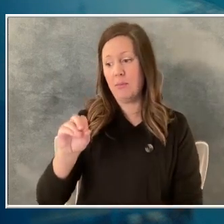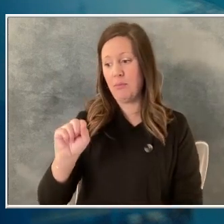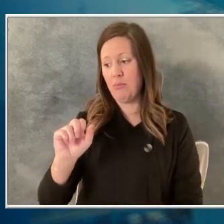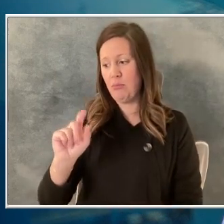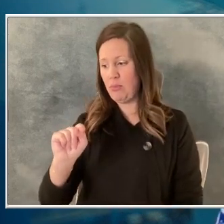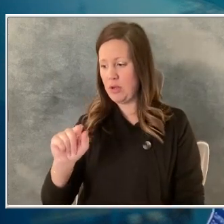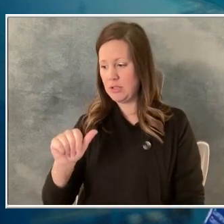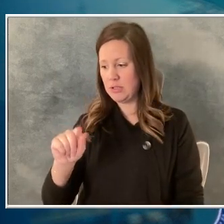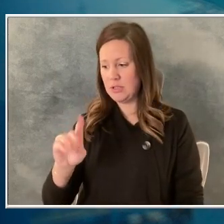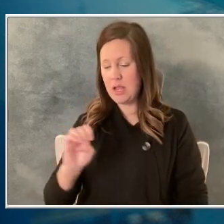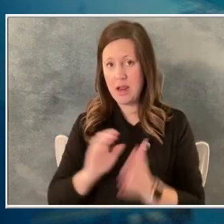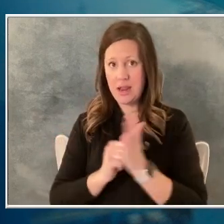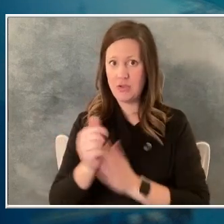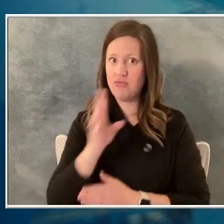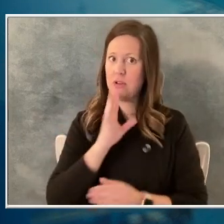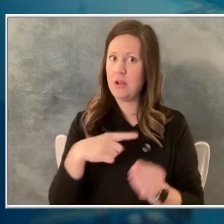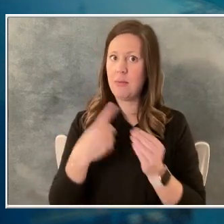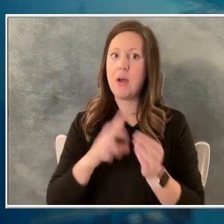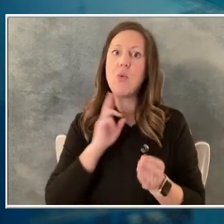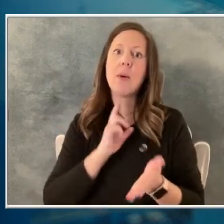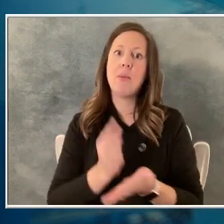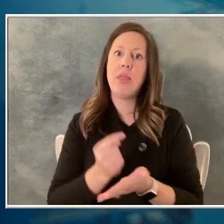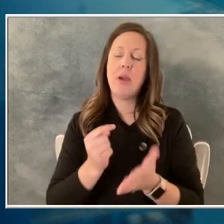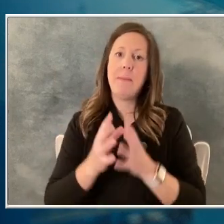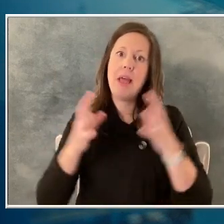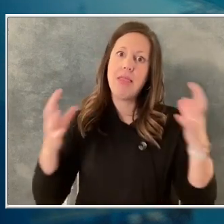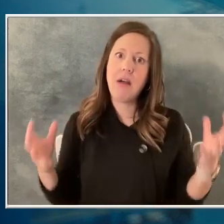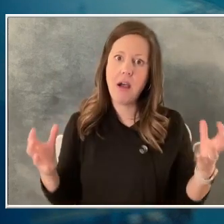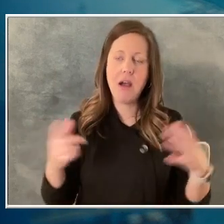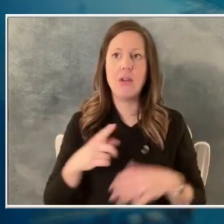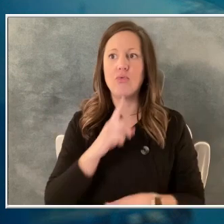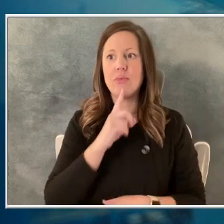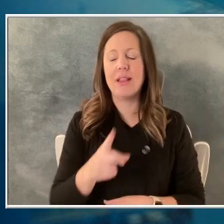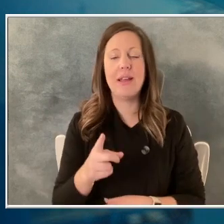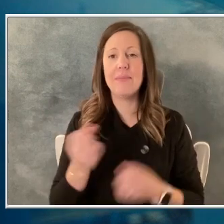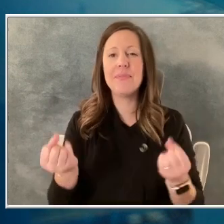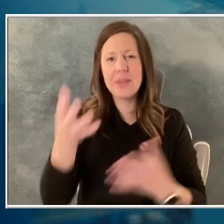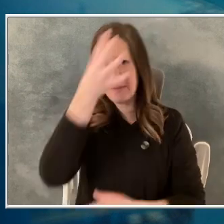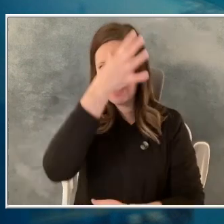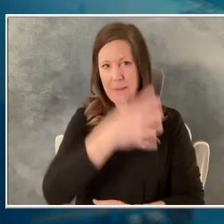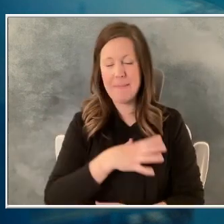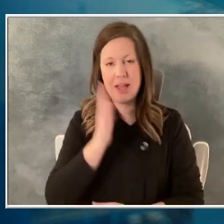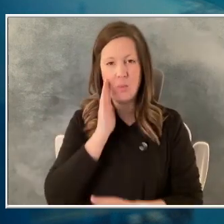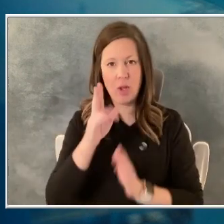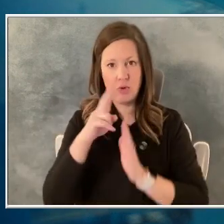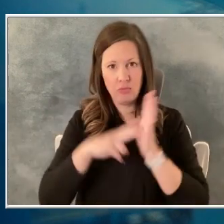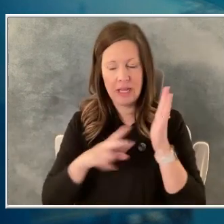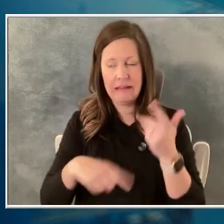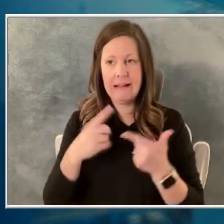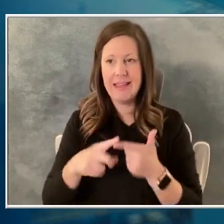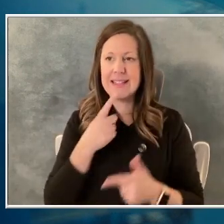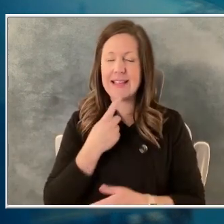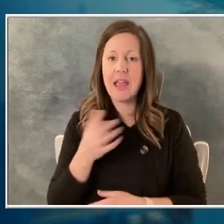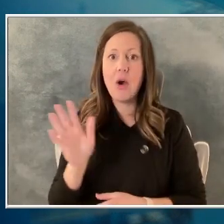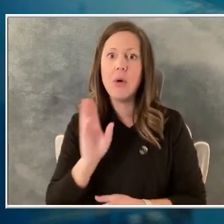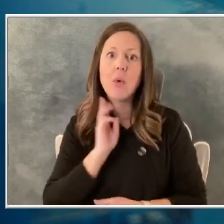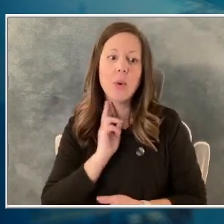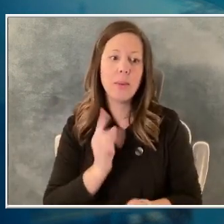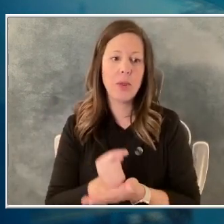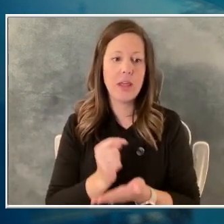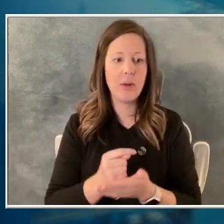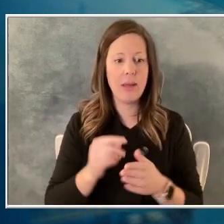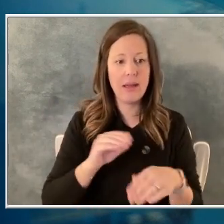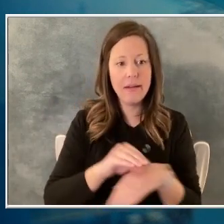lot, and a lot of men read about hormone therapy and side effects, and they read about, well, the hormone therapy drops your testosterone, it can cause you to